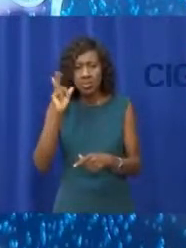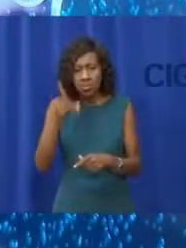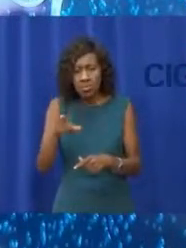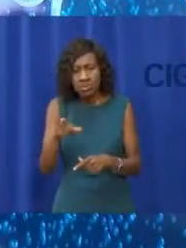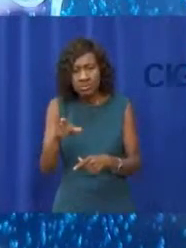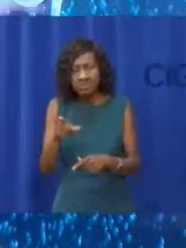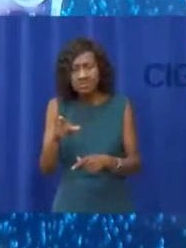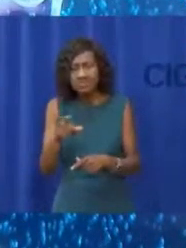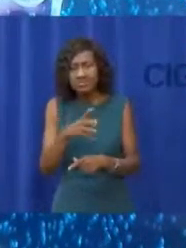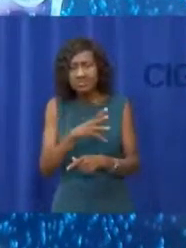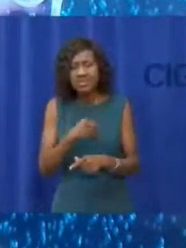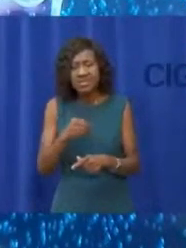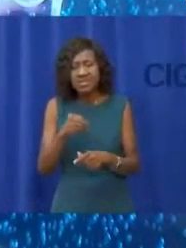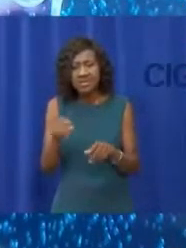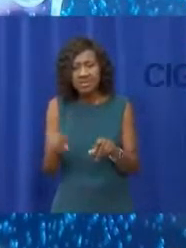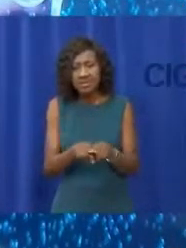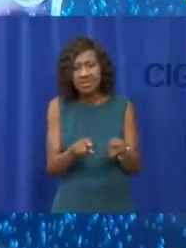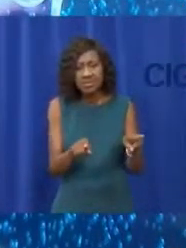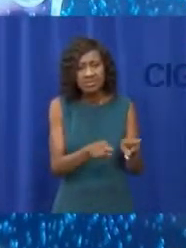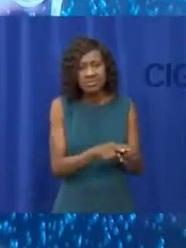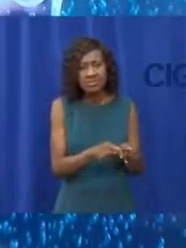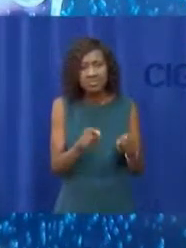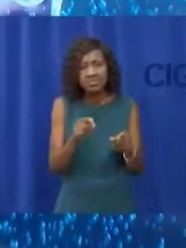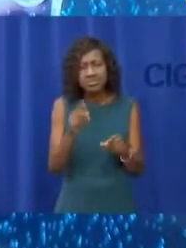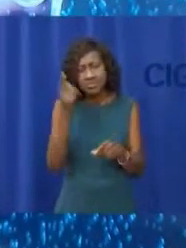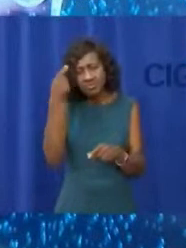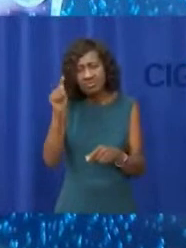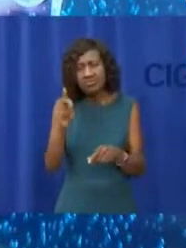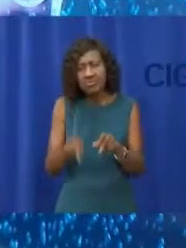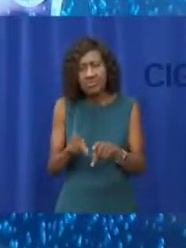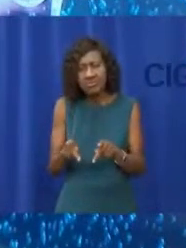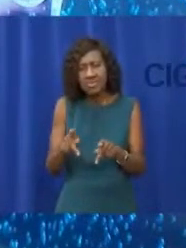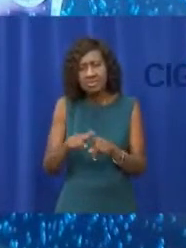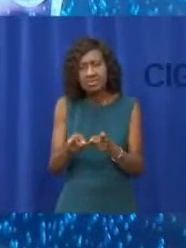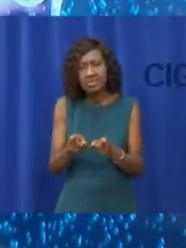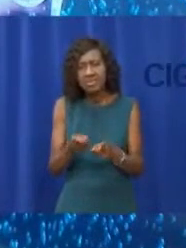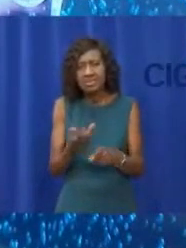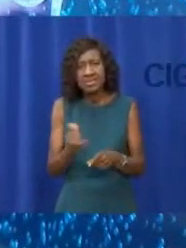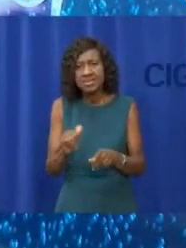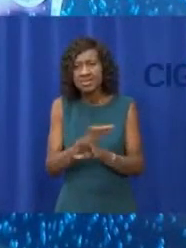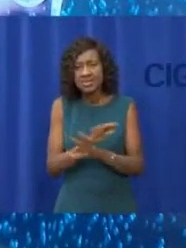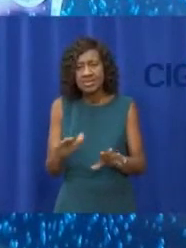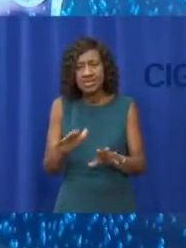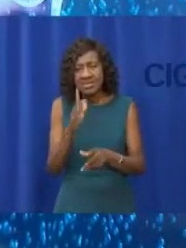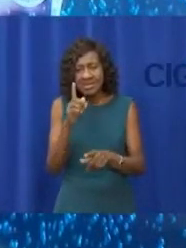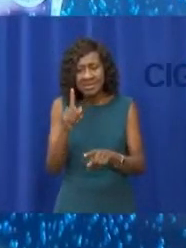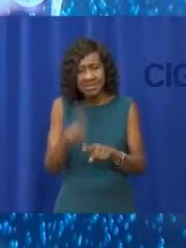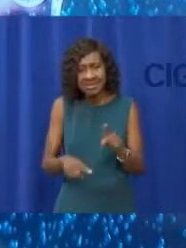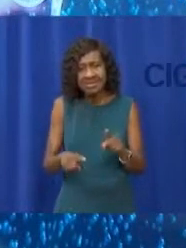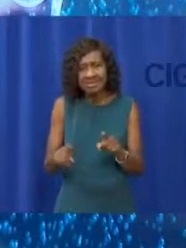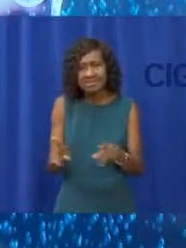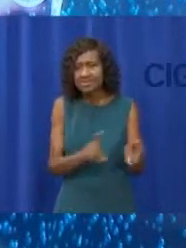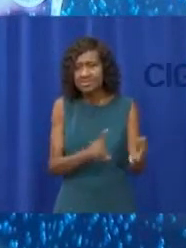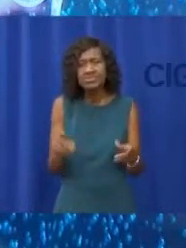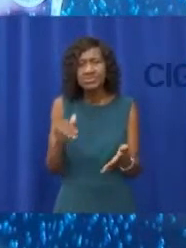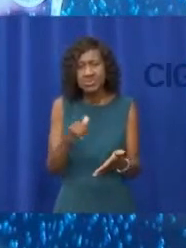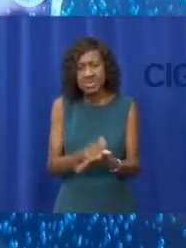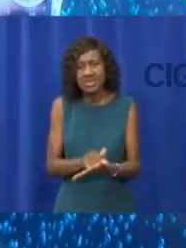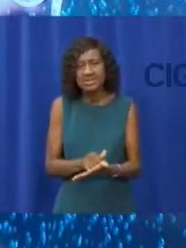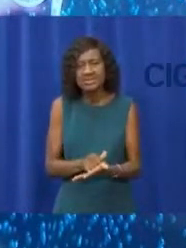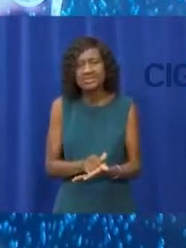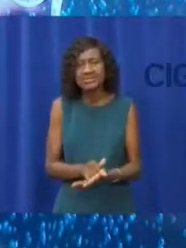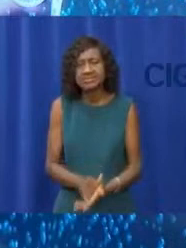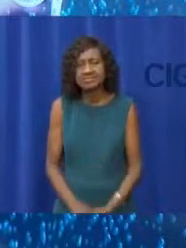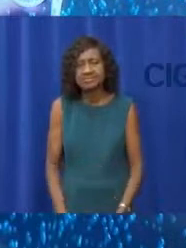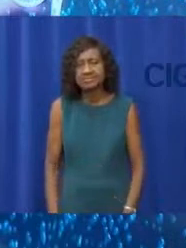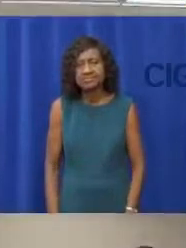awful lot more testing, and there would be a group we would consider, but we don't have the capacity for that at the minute. Thank you.